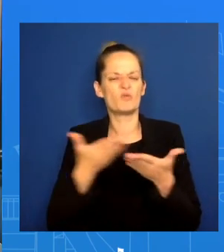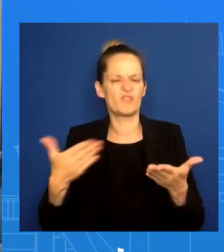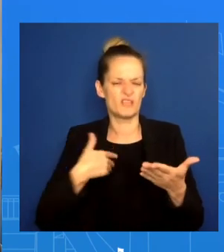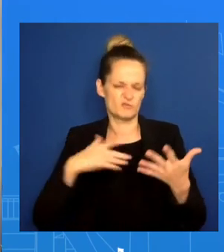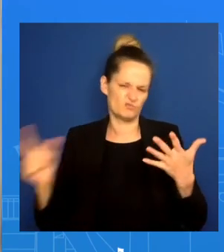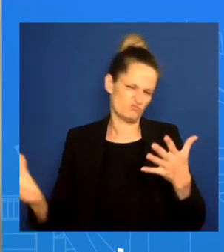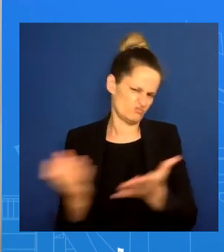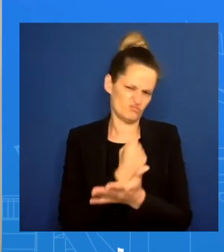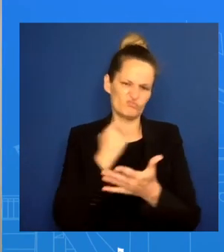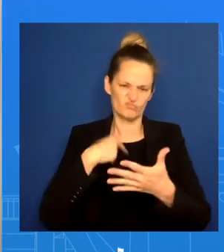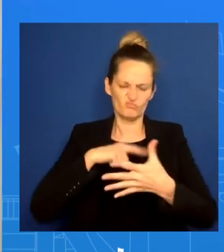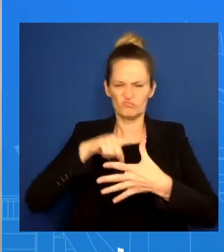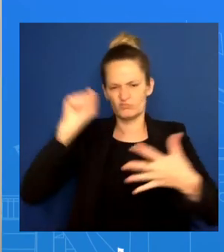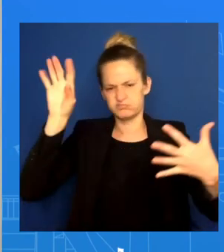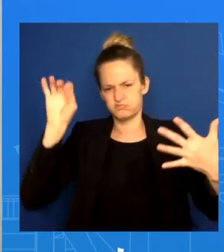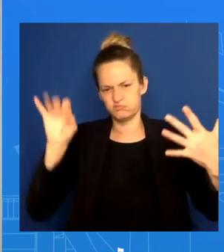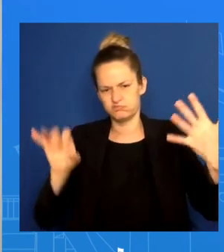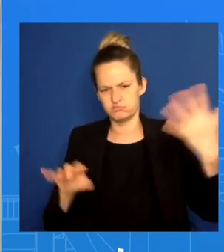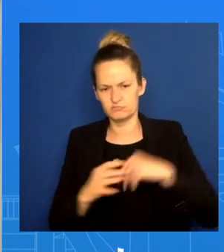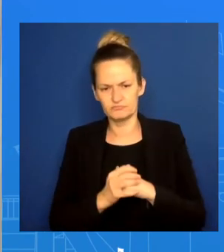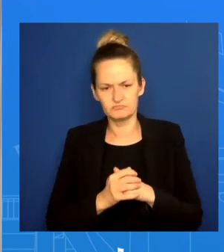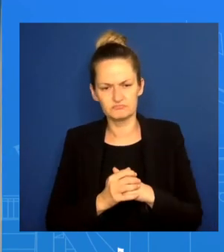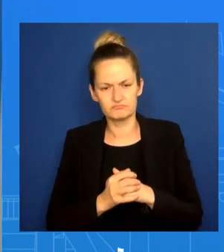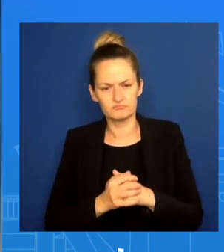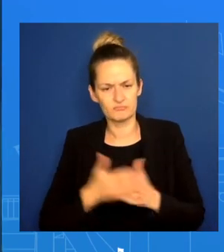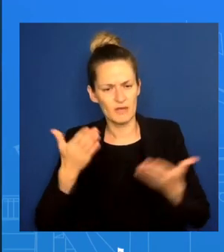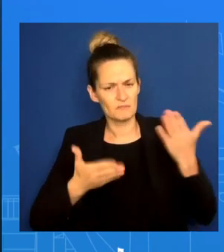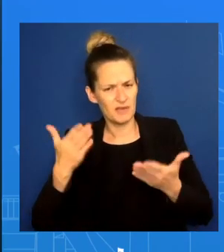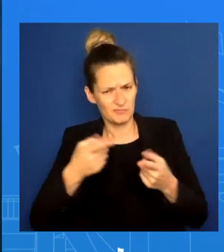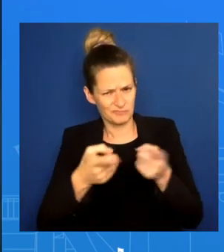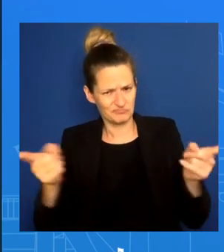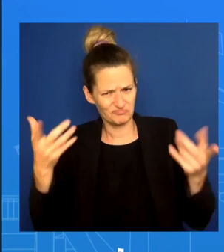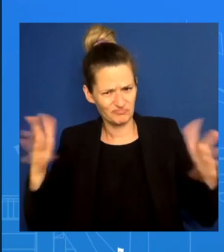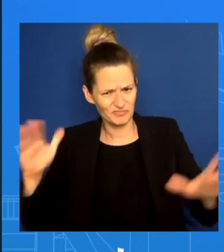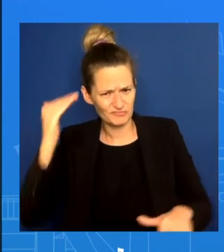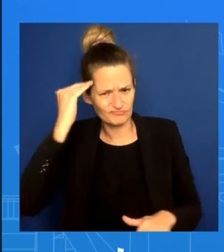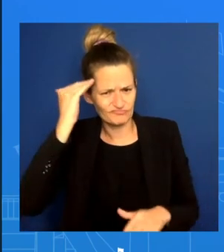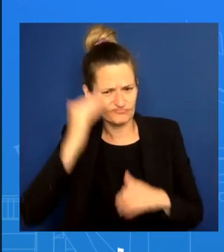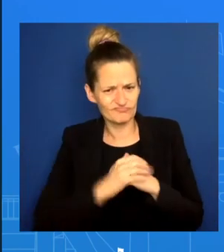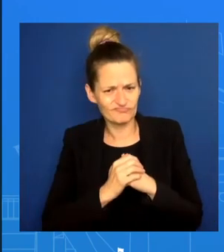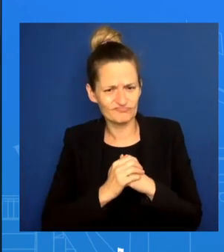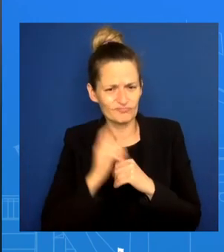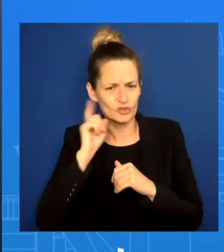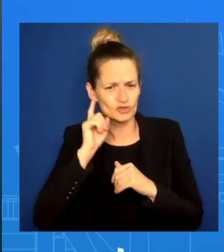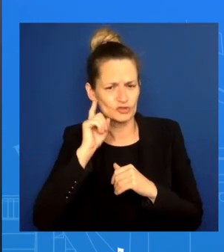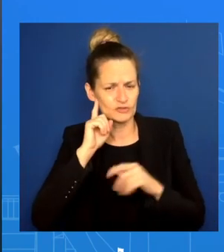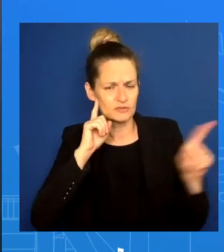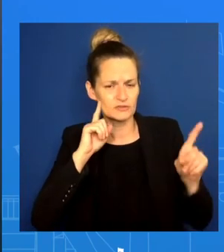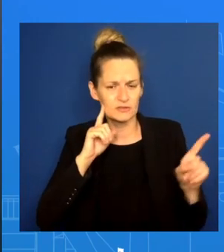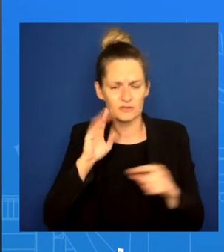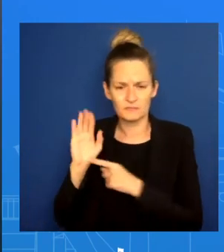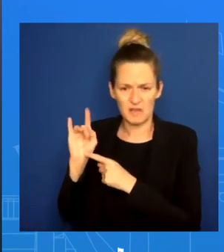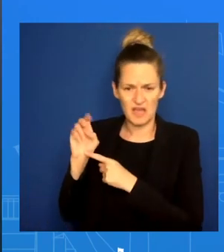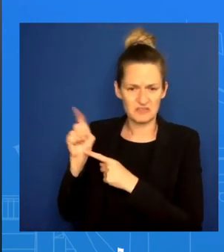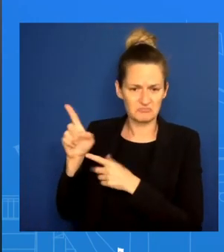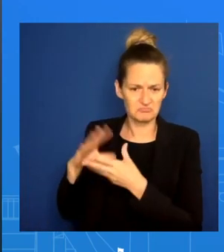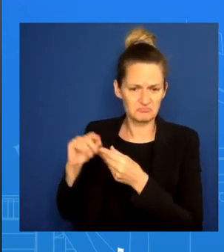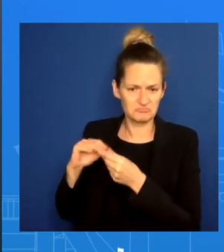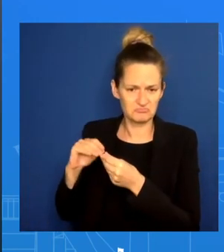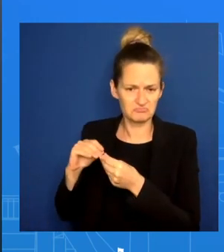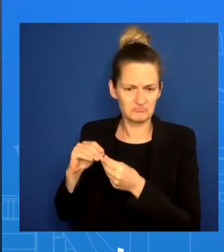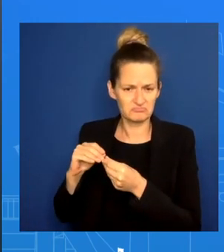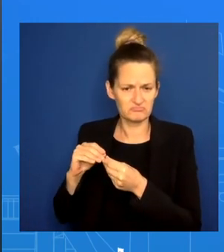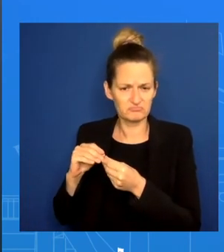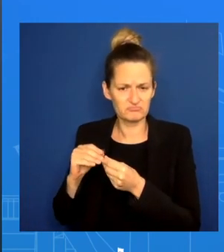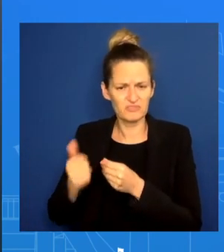have heard Secretary Blinken talk about this earlier, officials from the U.S. Embassy in Moscow attended the sixth session